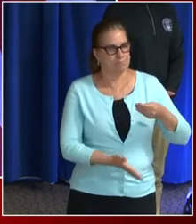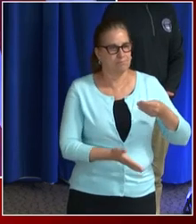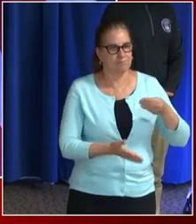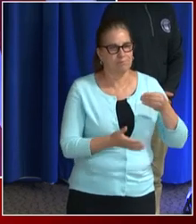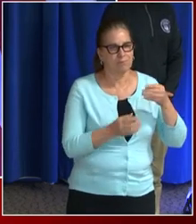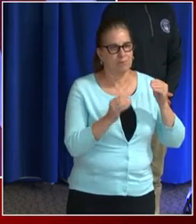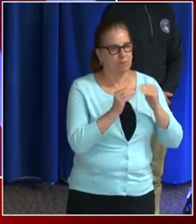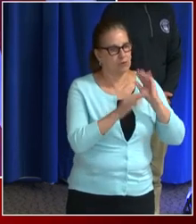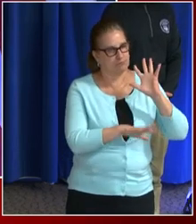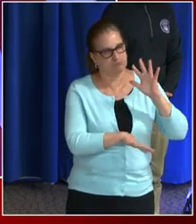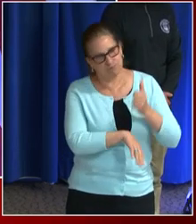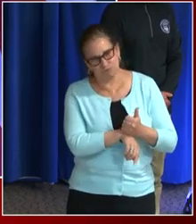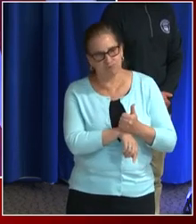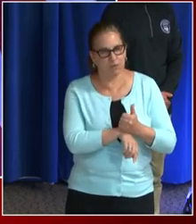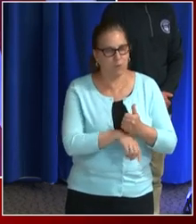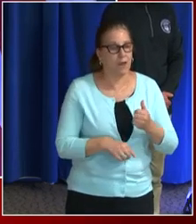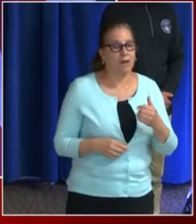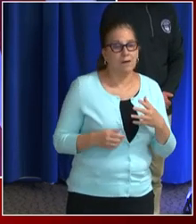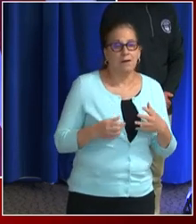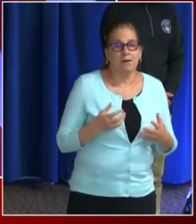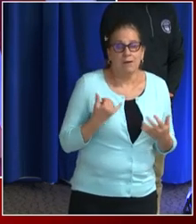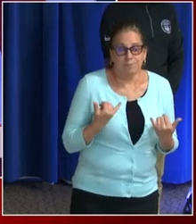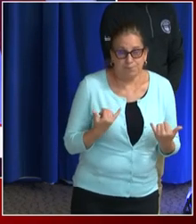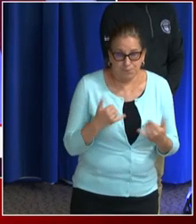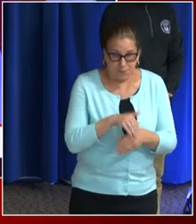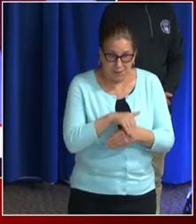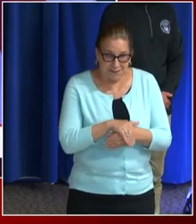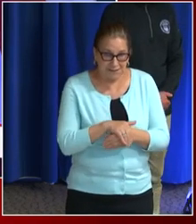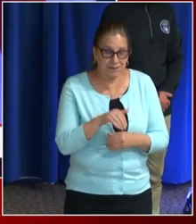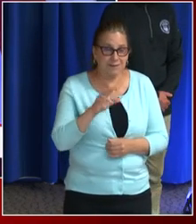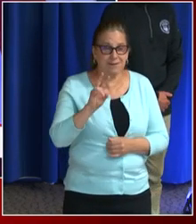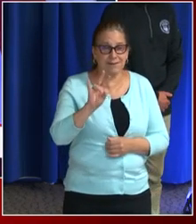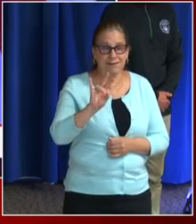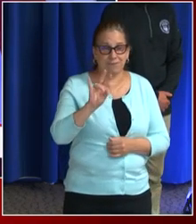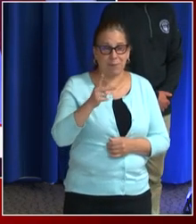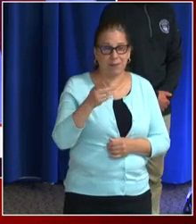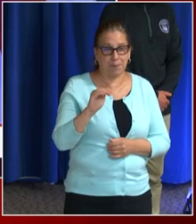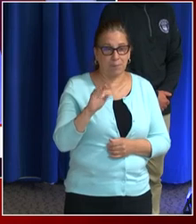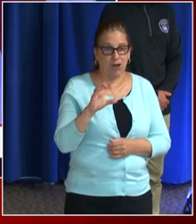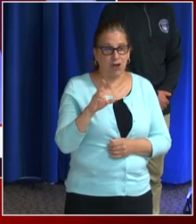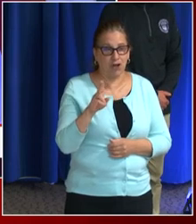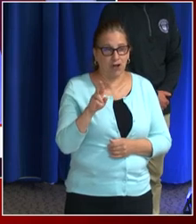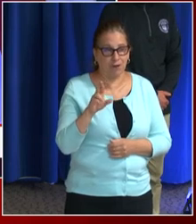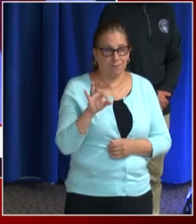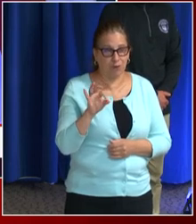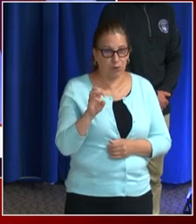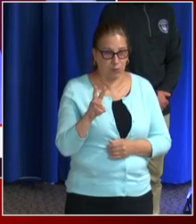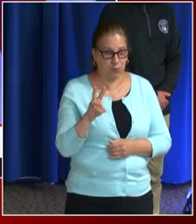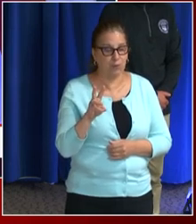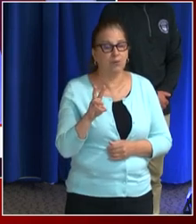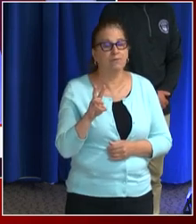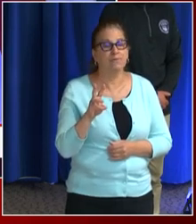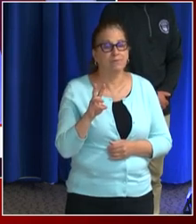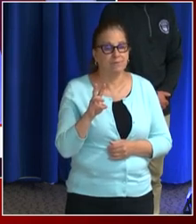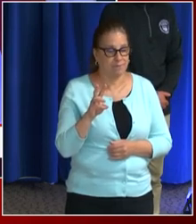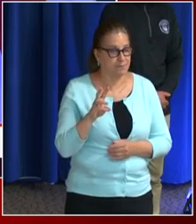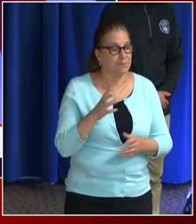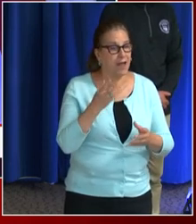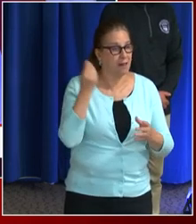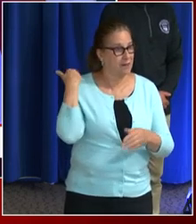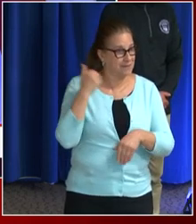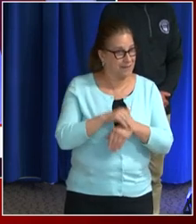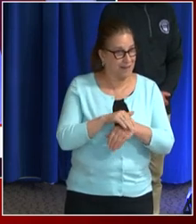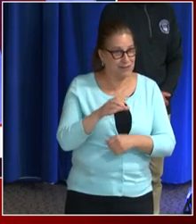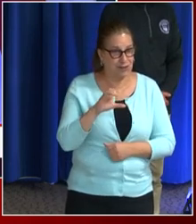p.m. About 25 minutes before that curfew, we